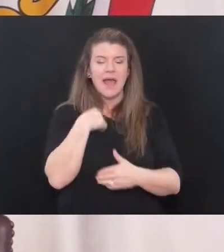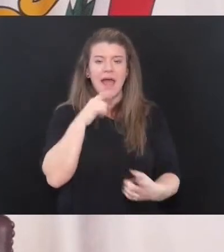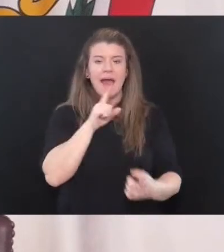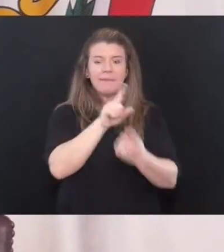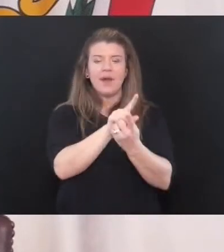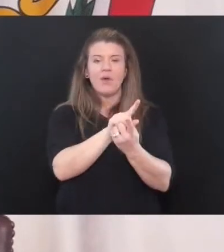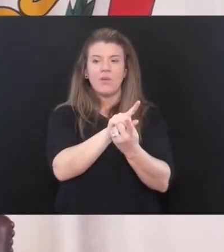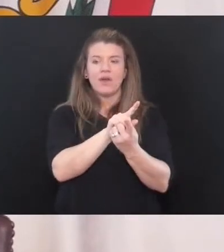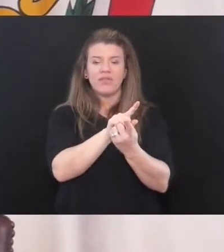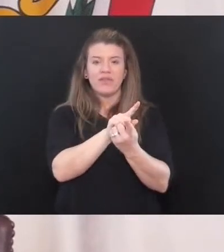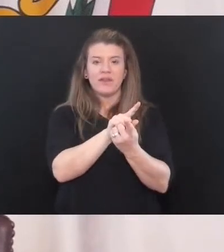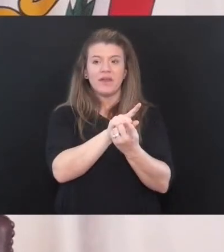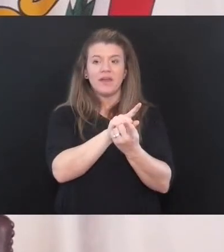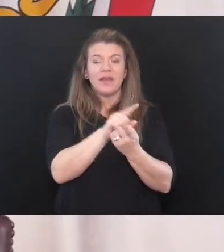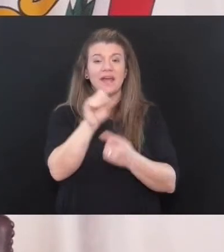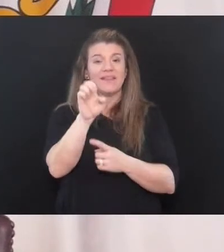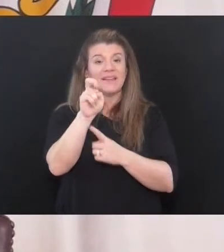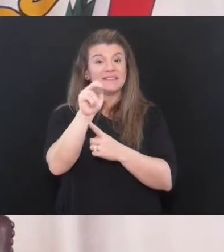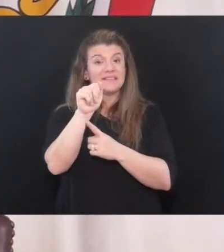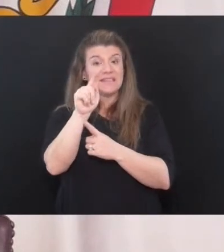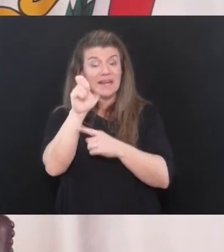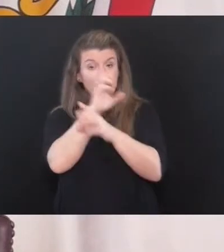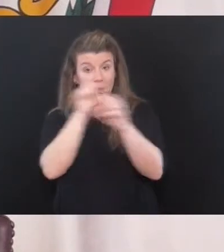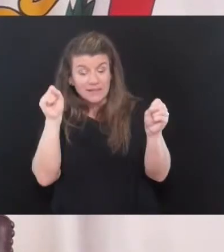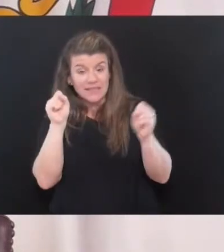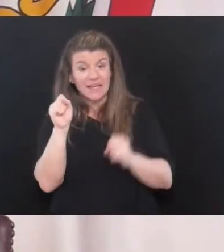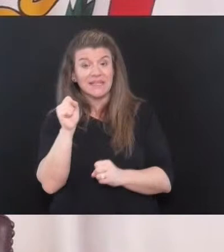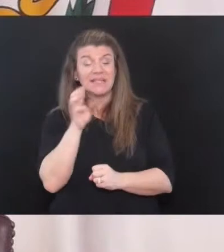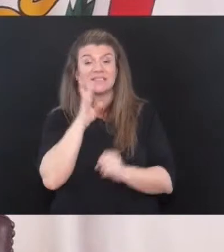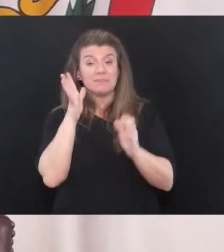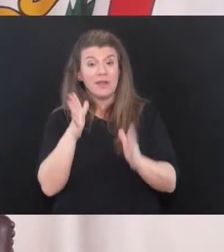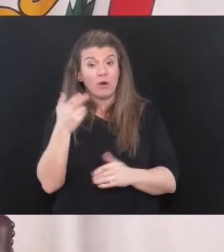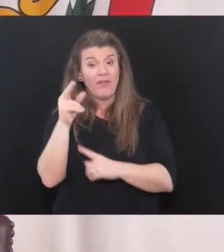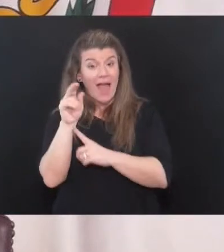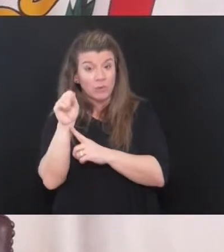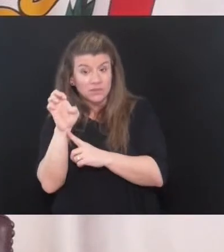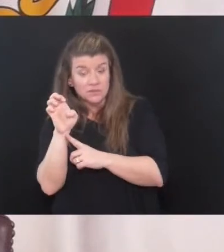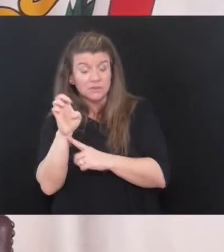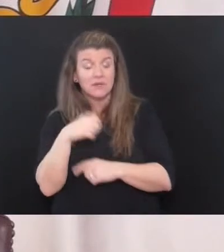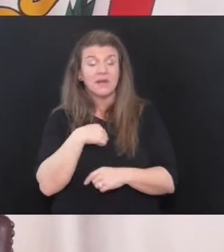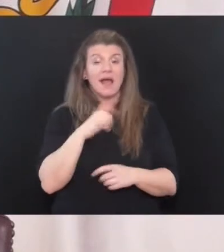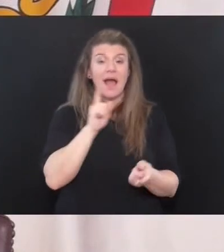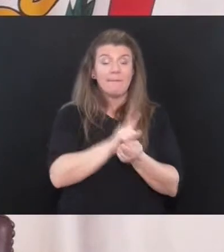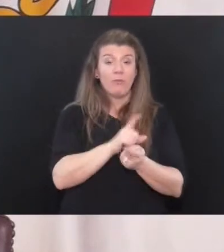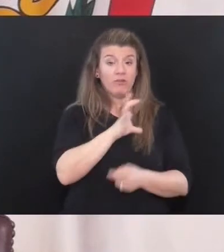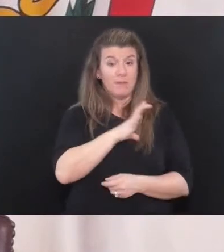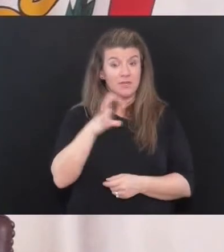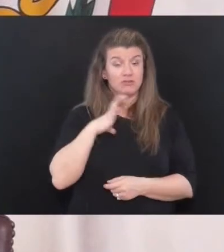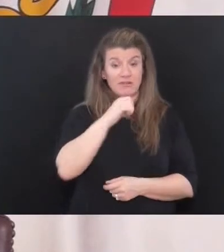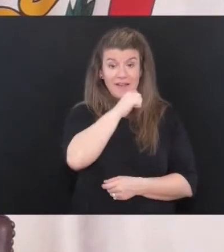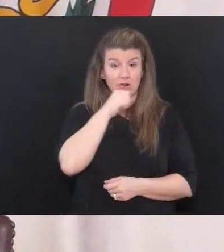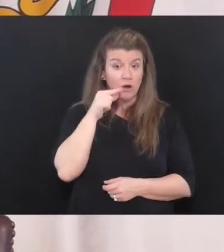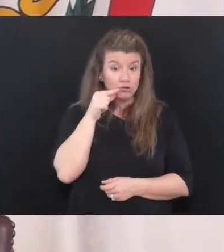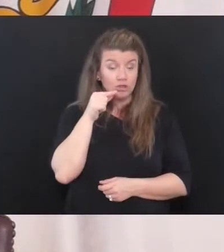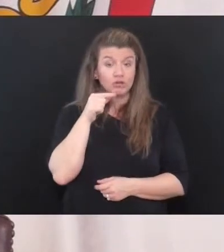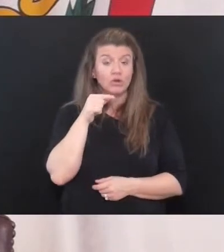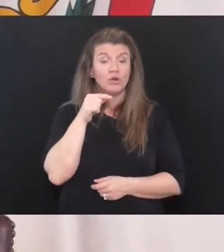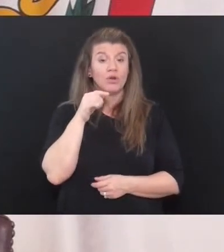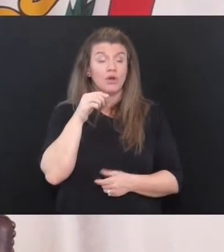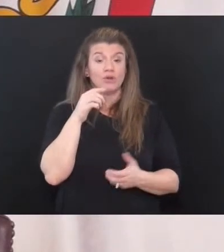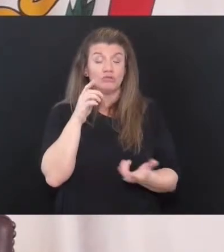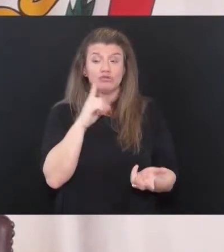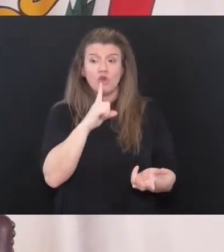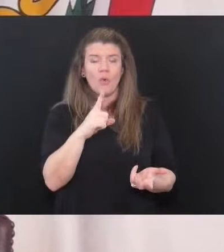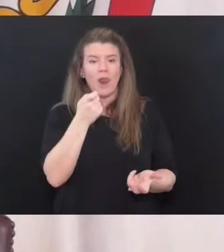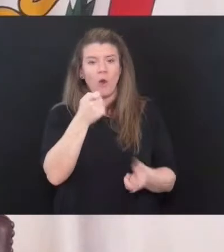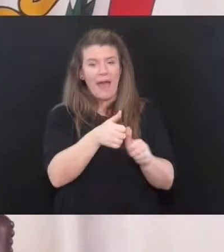the Senate President and the Speaker of the House, and then after that, I met with the Commissioner of Agriculture, and so we